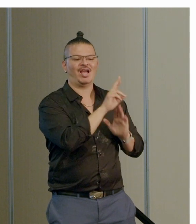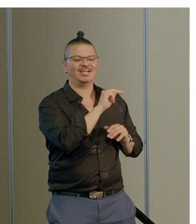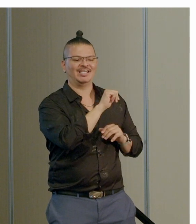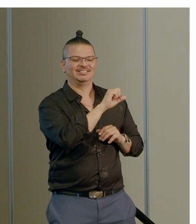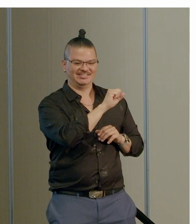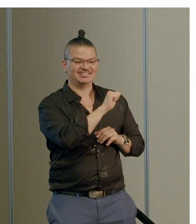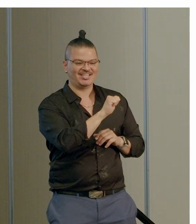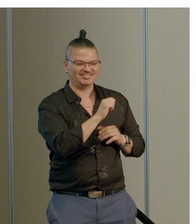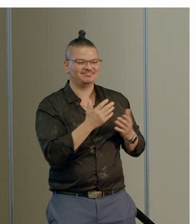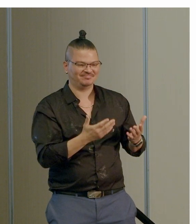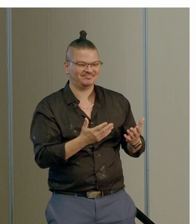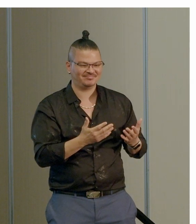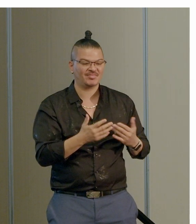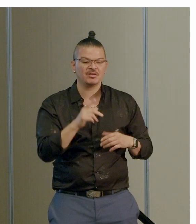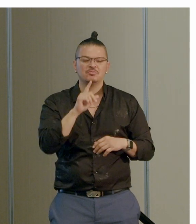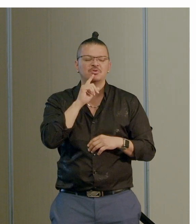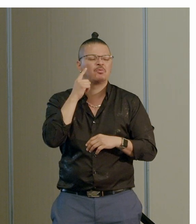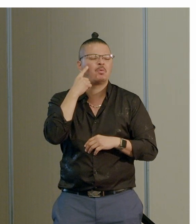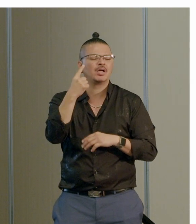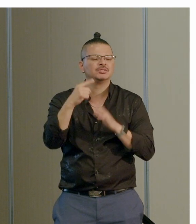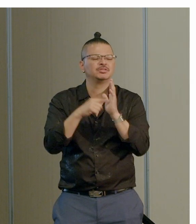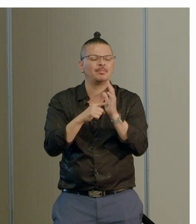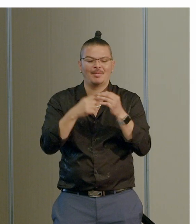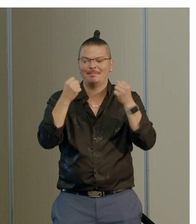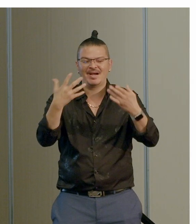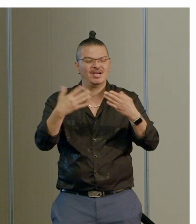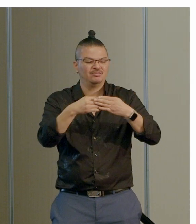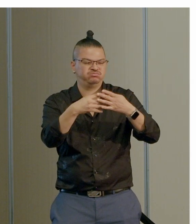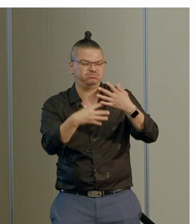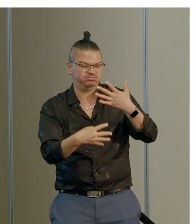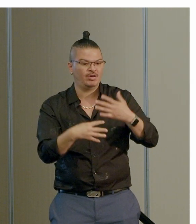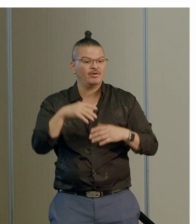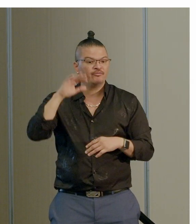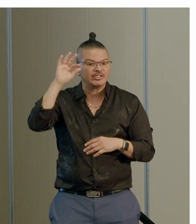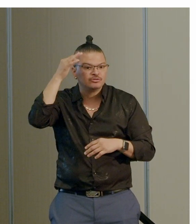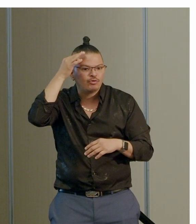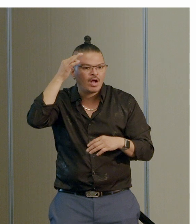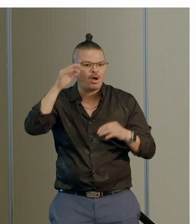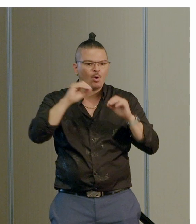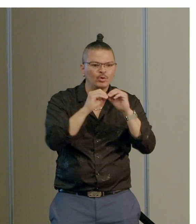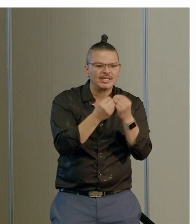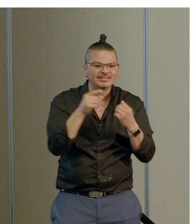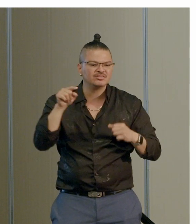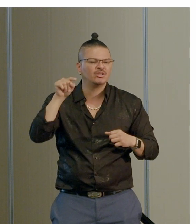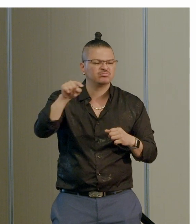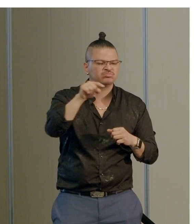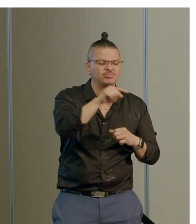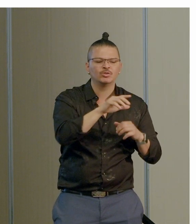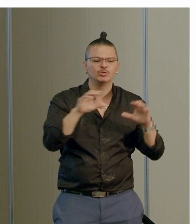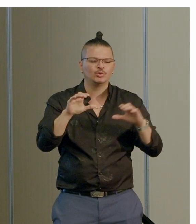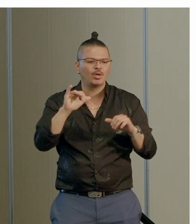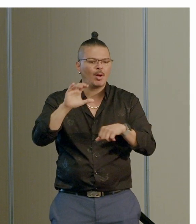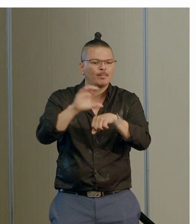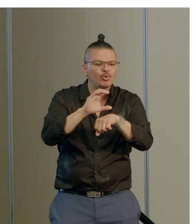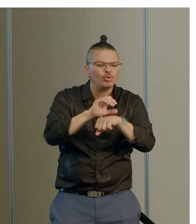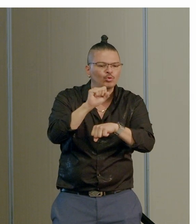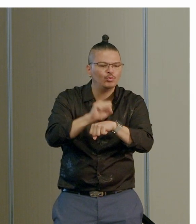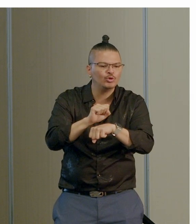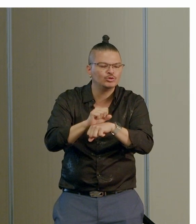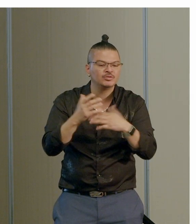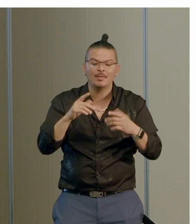There are many other federal organizations that actually do computer work as well. But the vast majority is